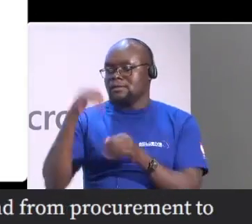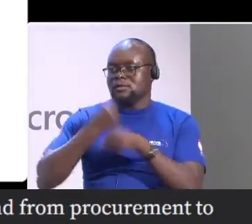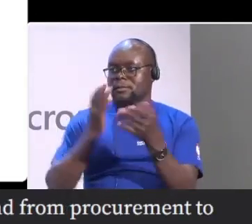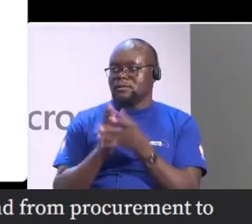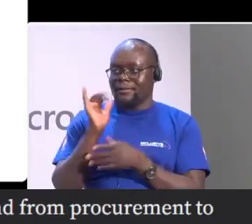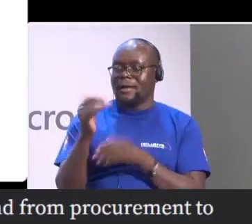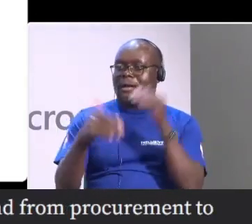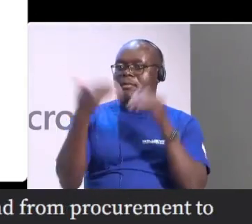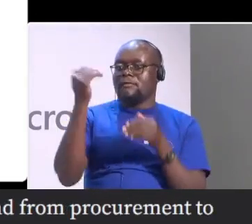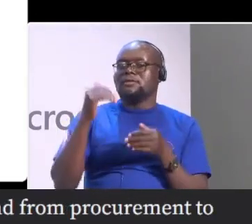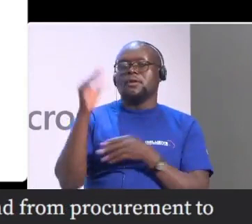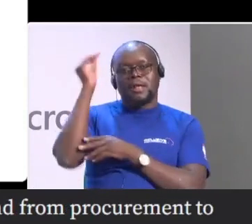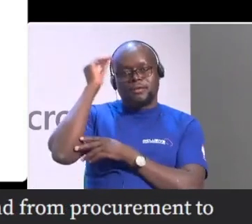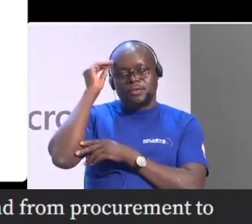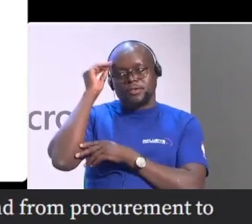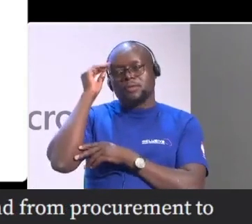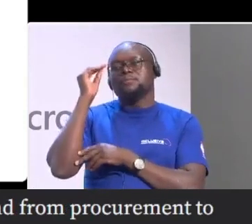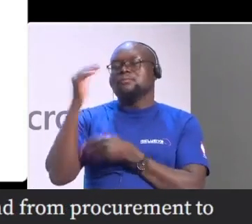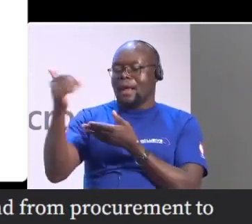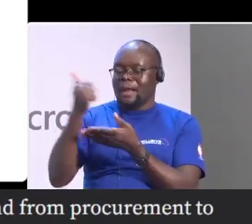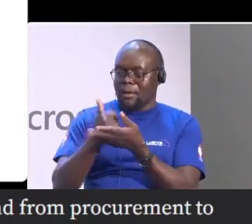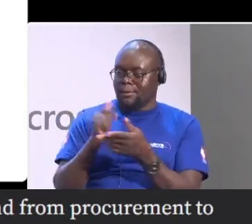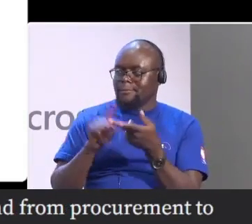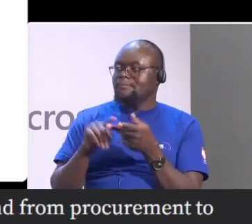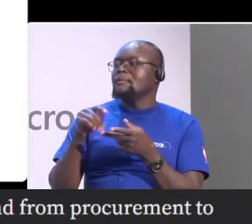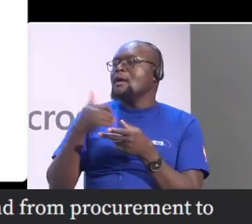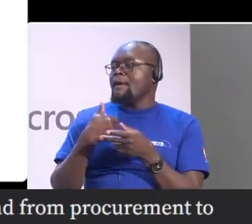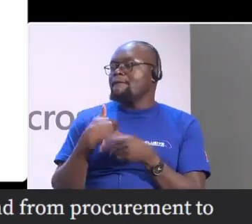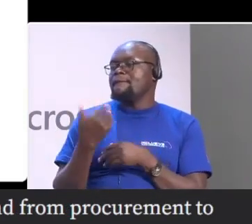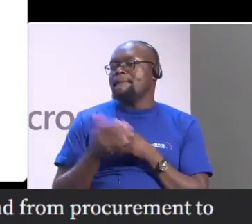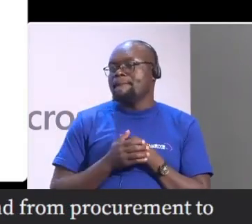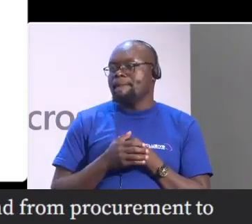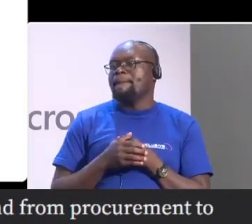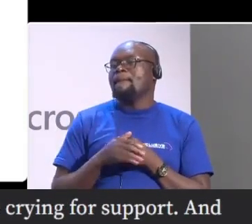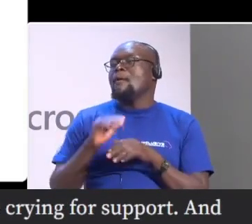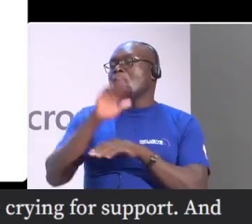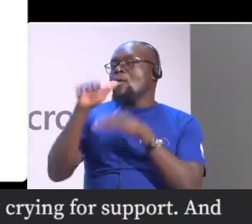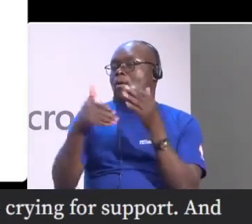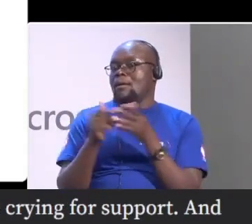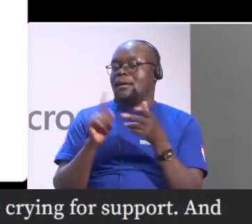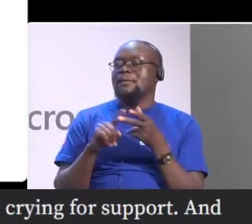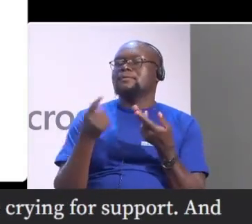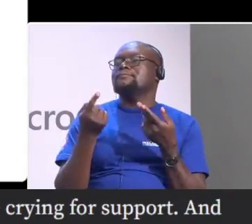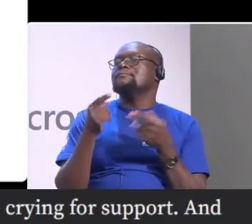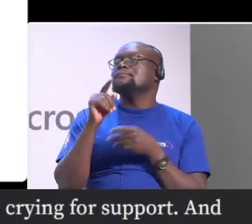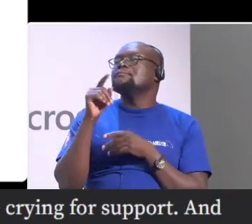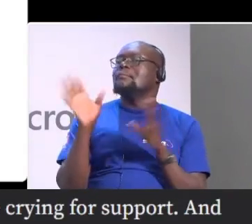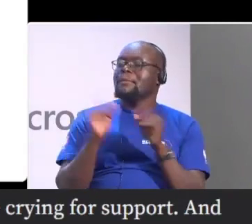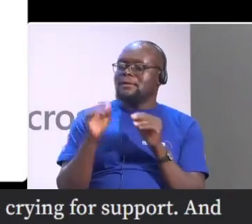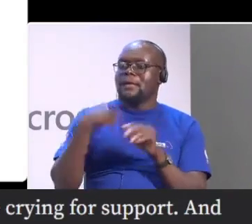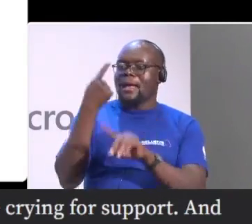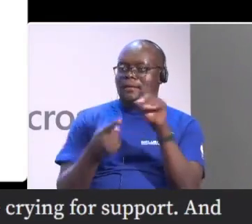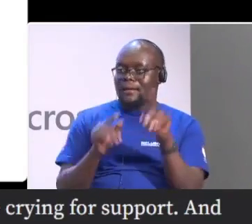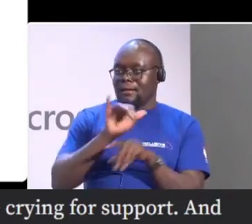sure that professional education is up to par. We also have a webinar archive and series every year. Some of